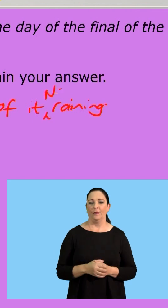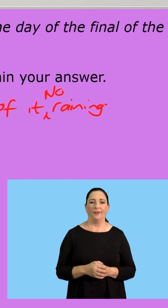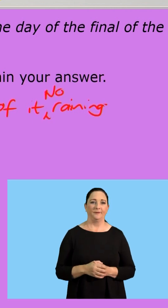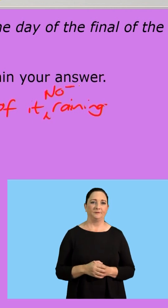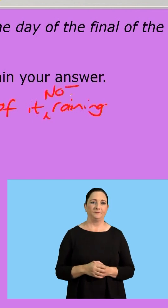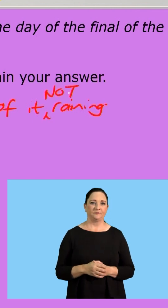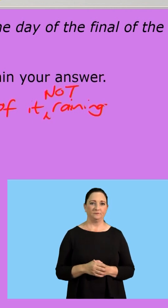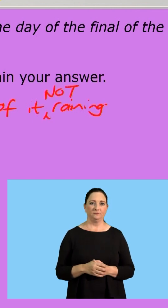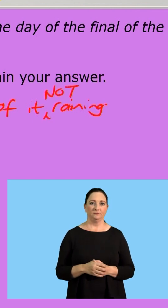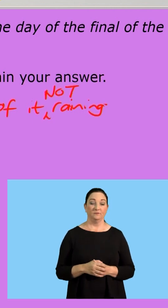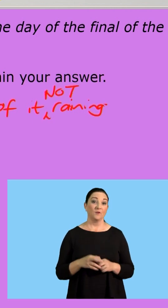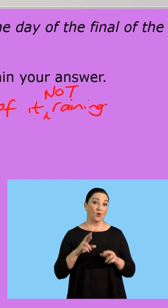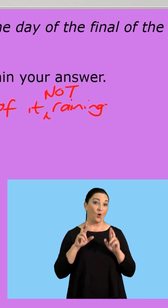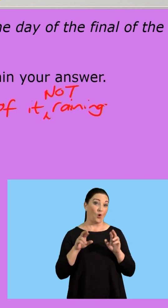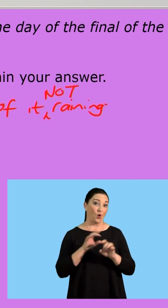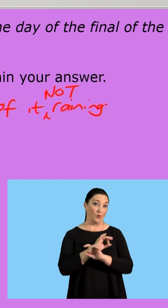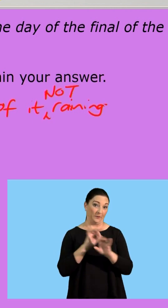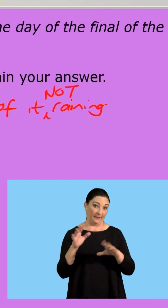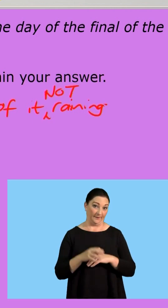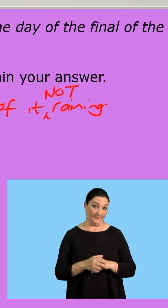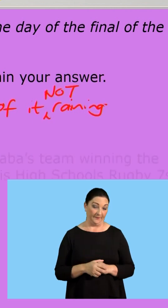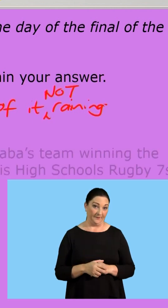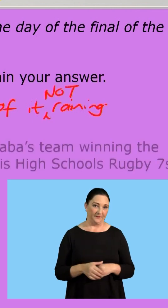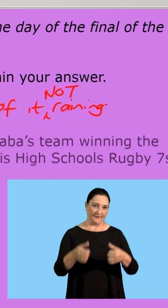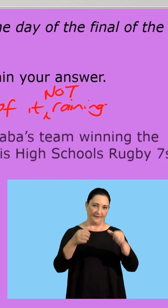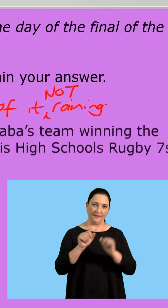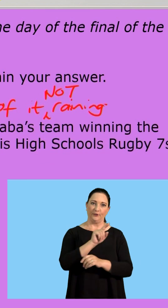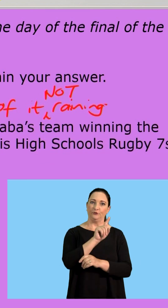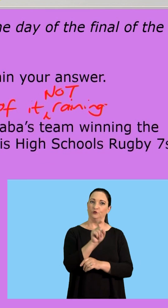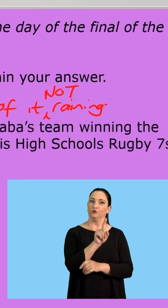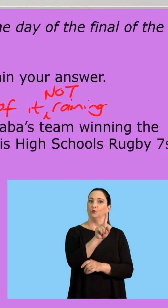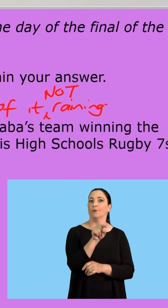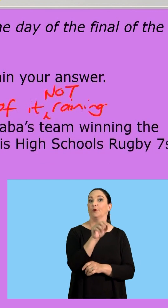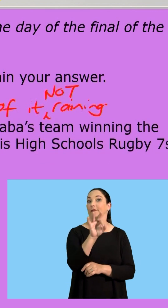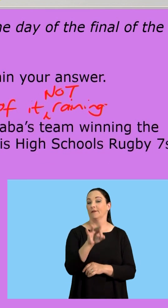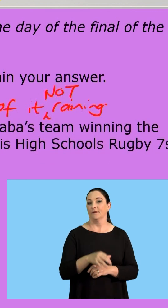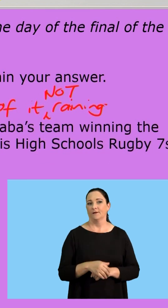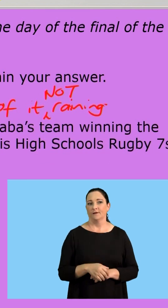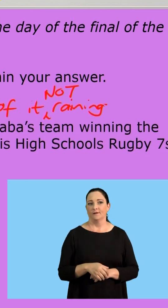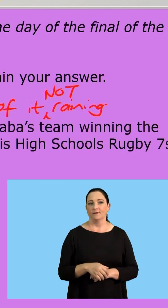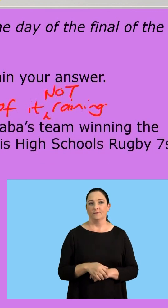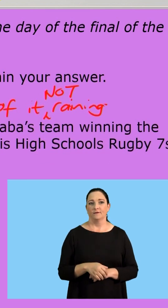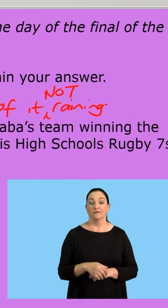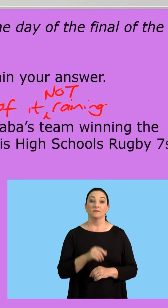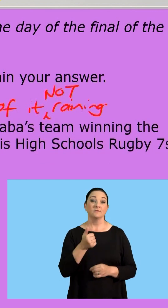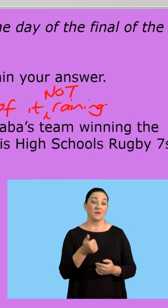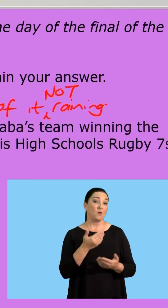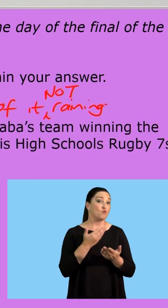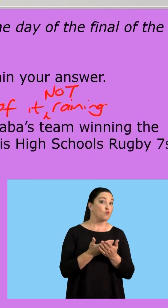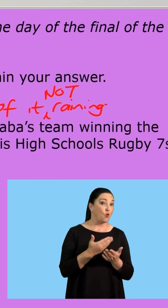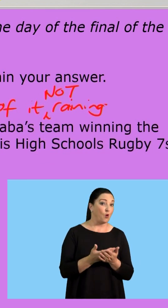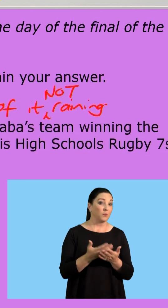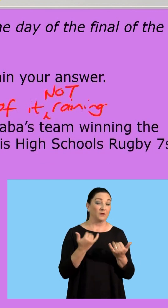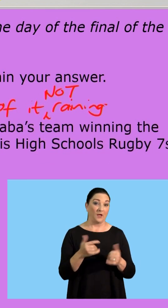of it not raining. Okay, I hope that's clear. Then question 1.3, it says, determine the